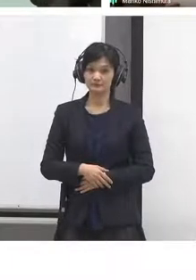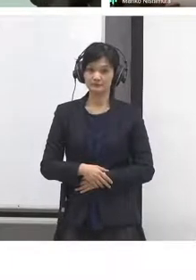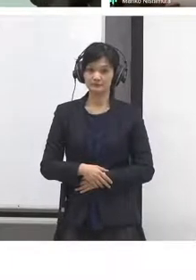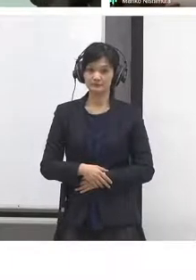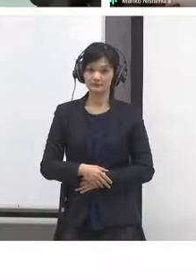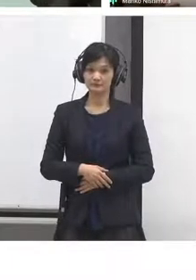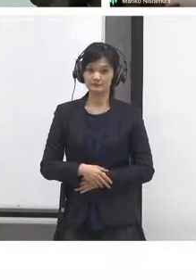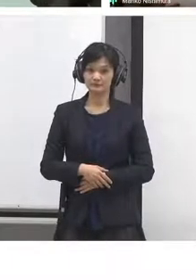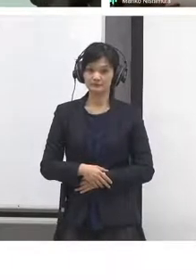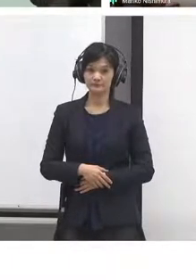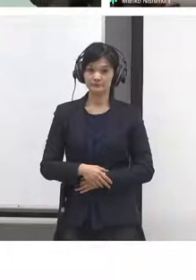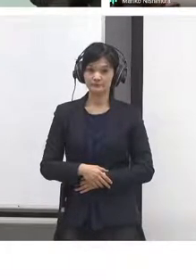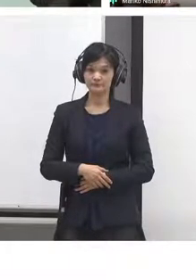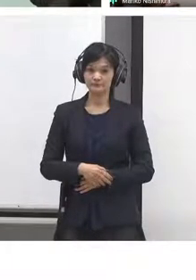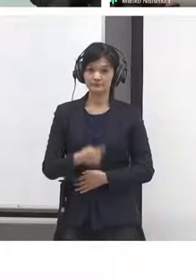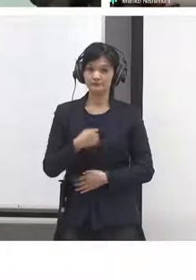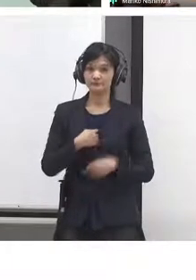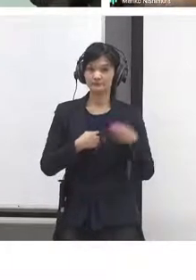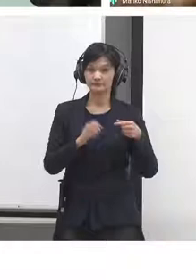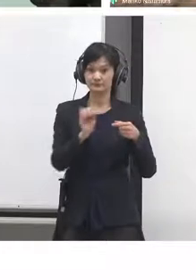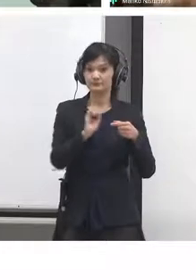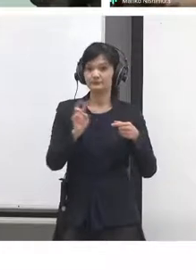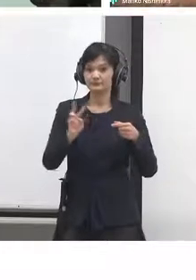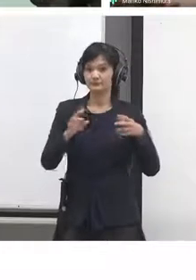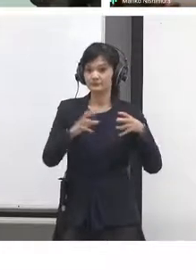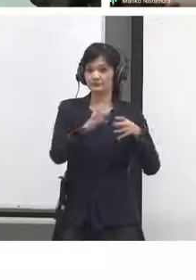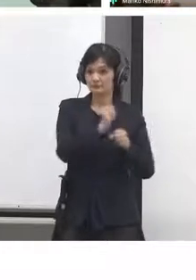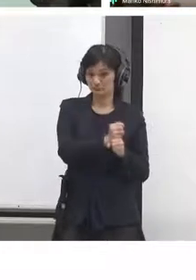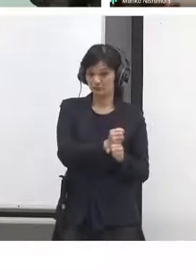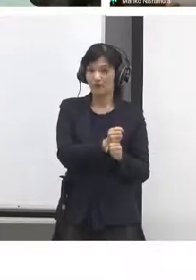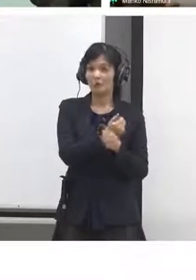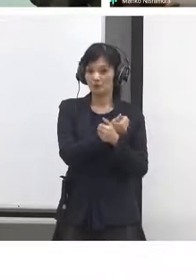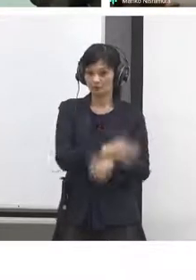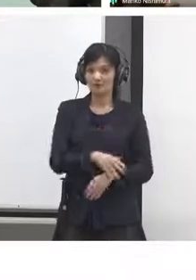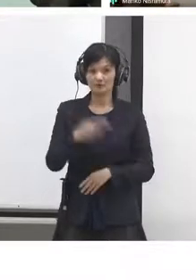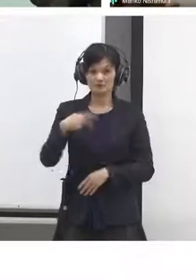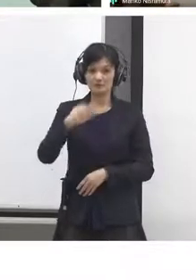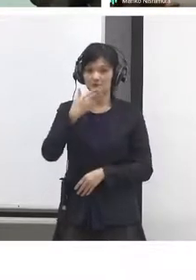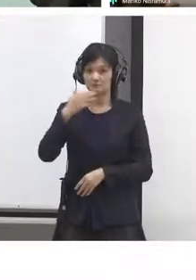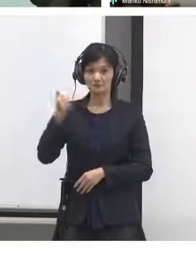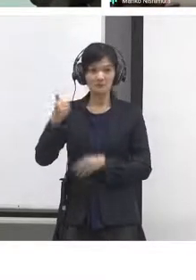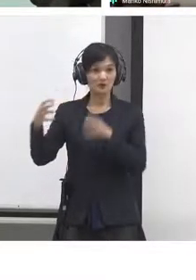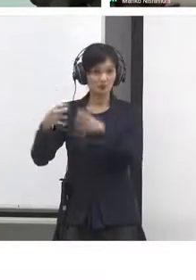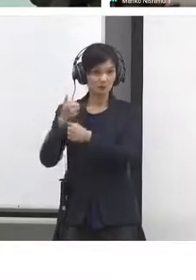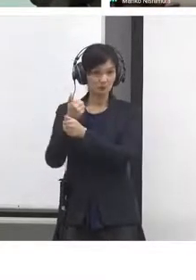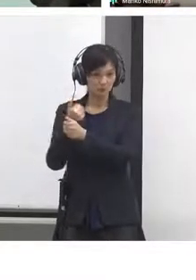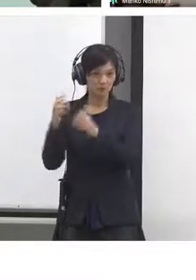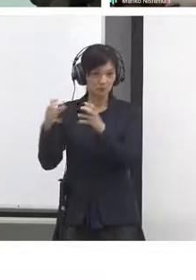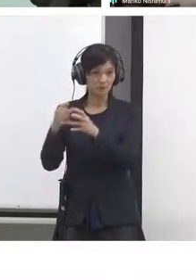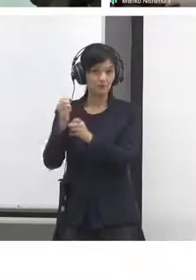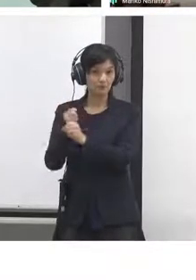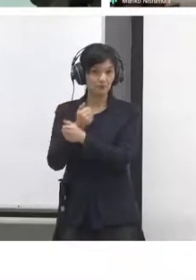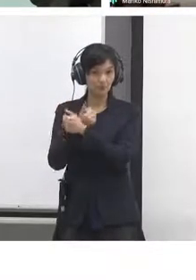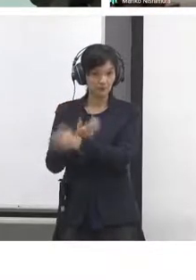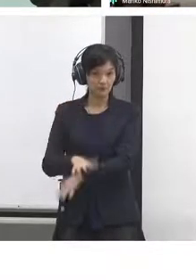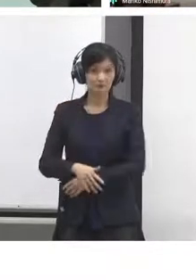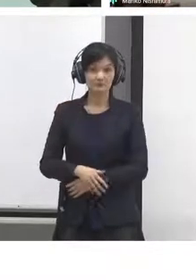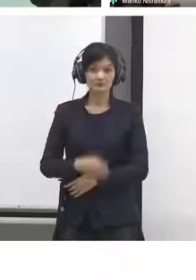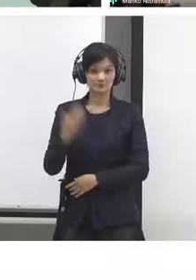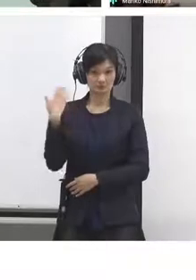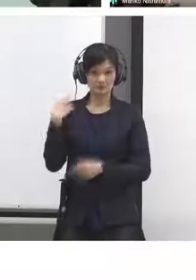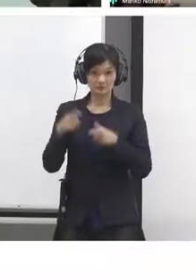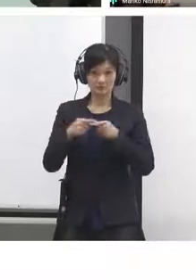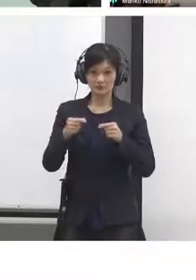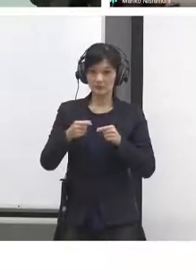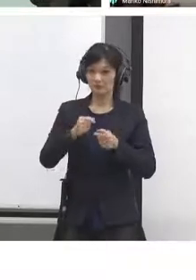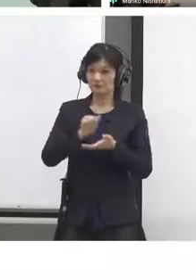GovZero and Audrey Tan, and also lots of Japanese media is covering the Audrey Tan. And now, in